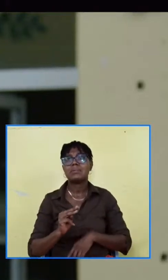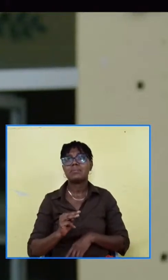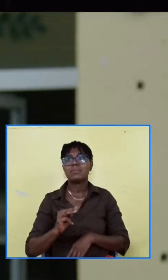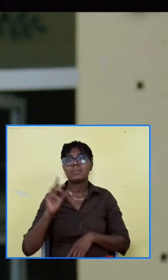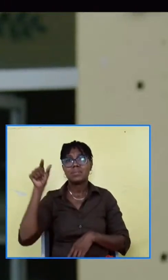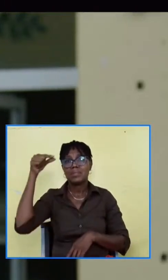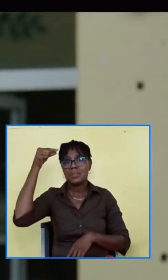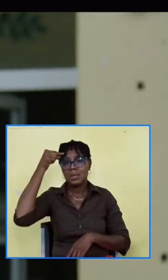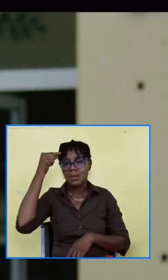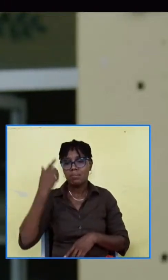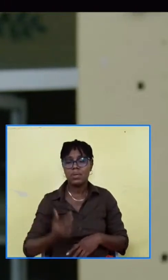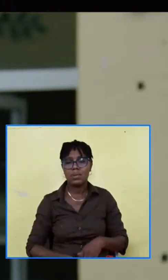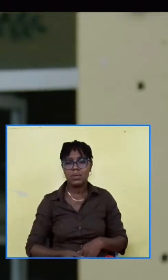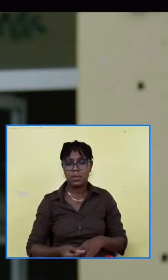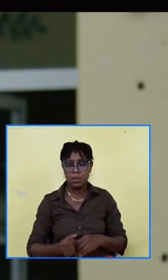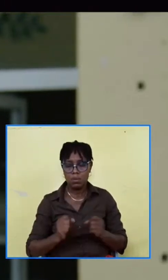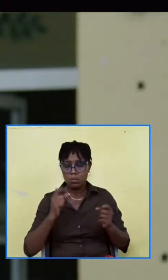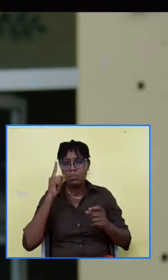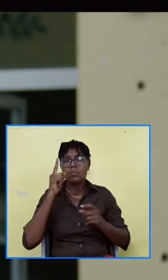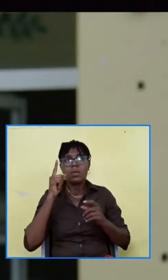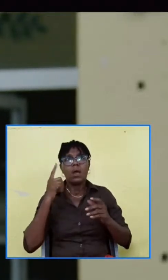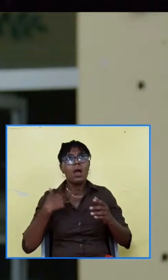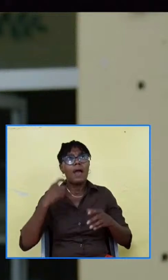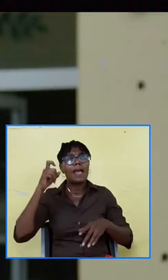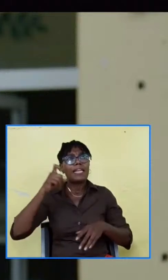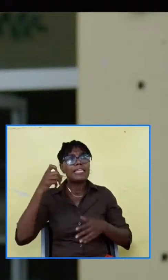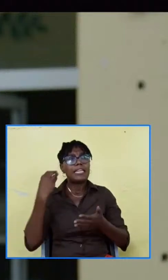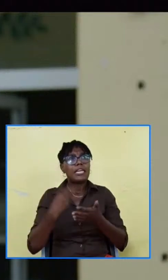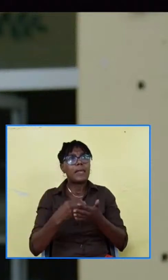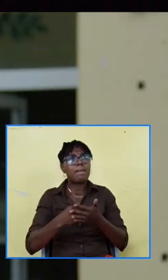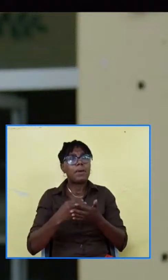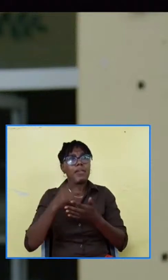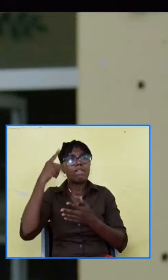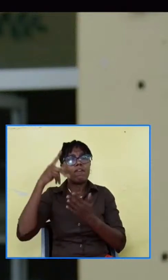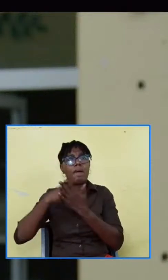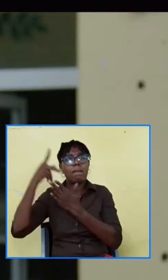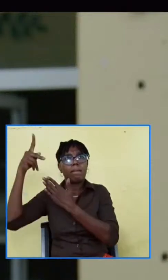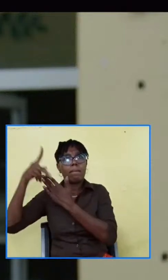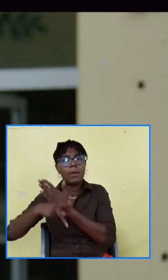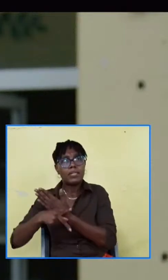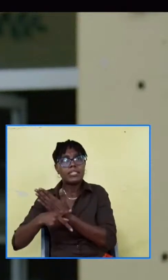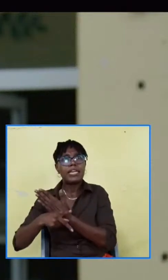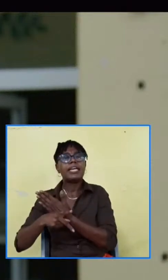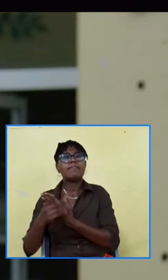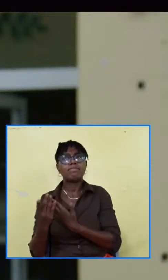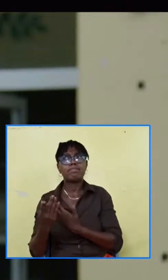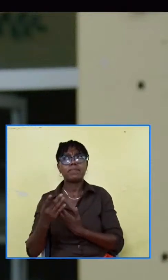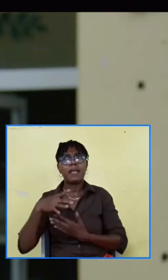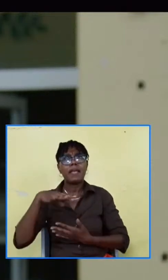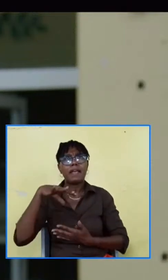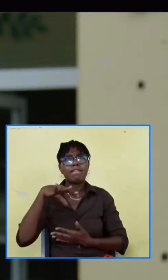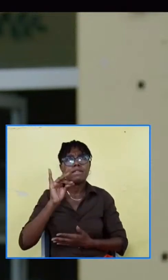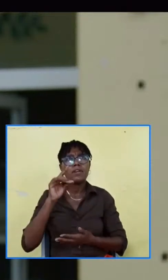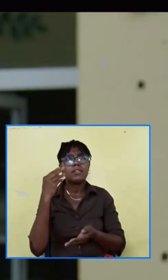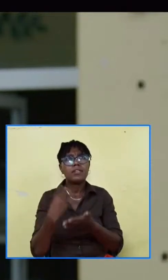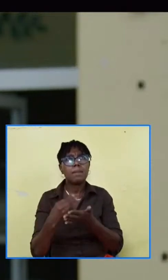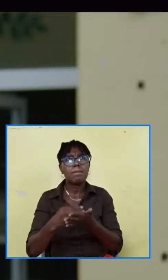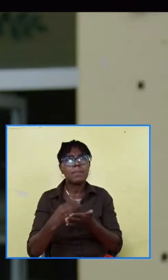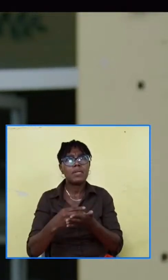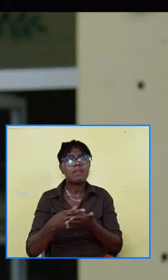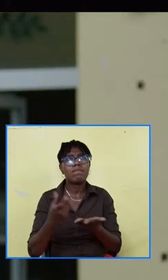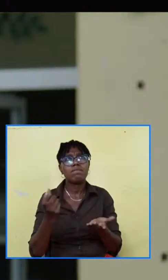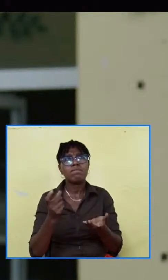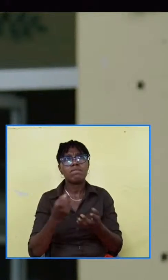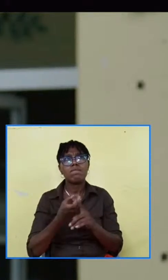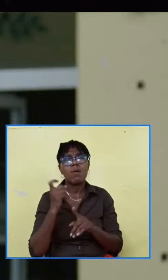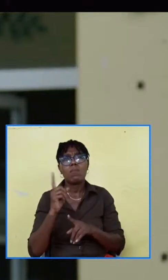look, we need some money to carry out a project, and this is where we need to turn. So that